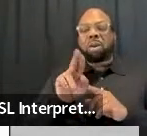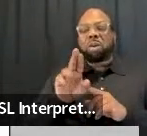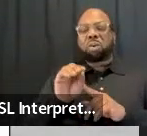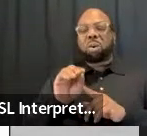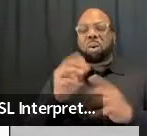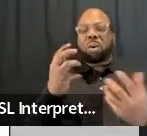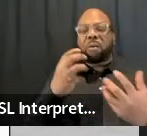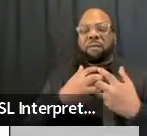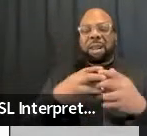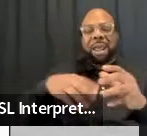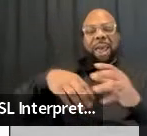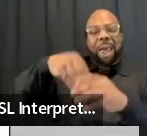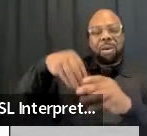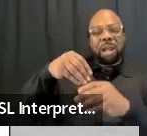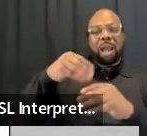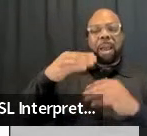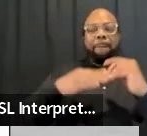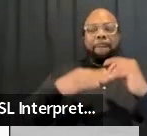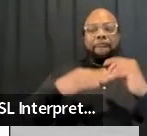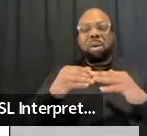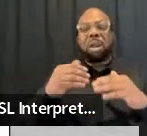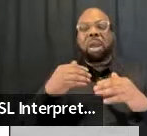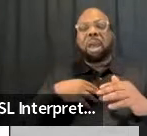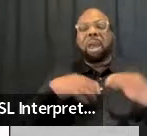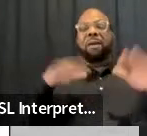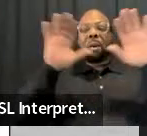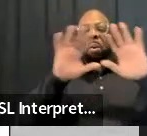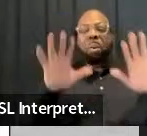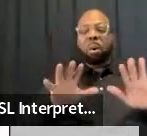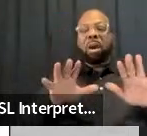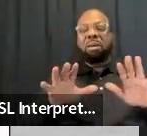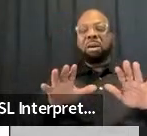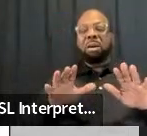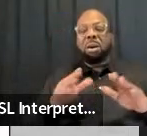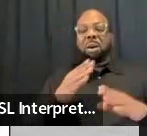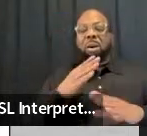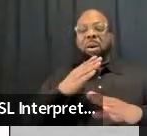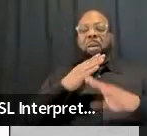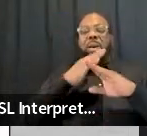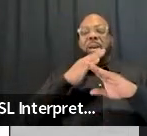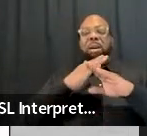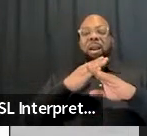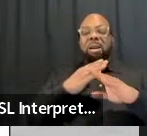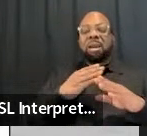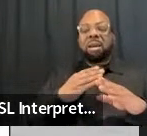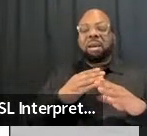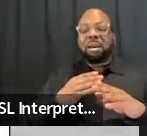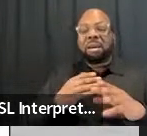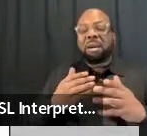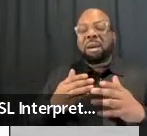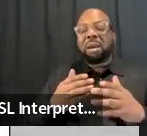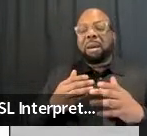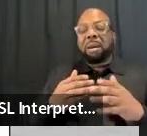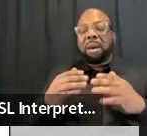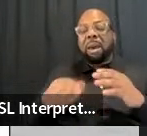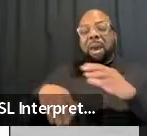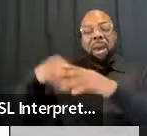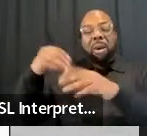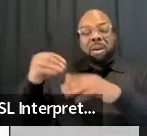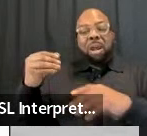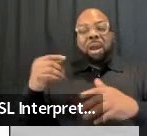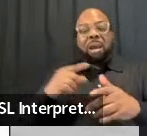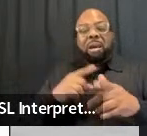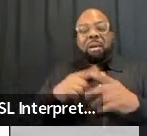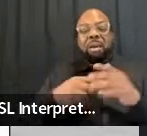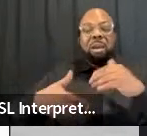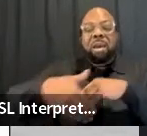of a building, weatherproofing enclosures, and in some cases, even recladding a building entirely. To ensure